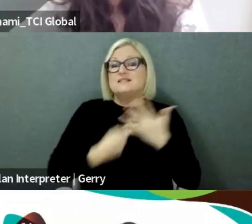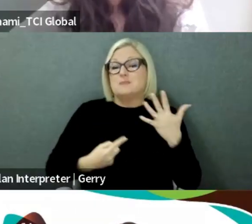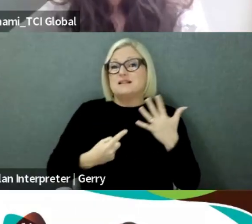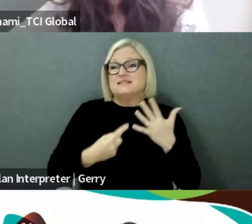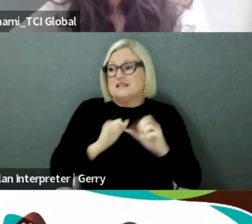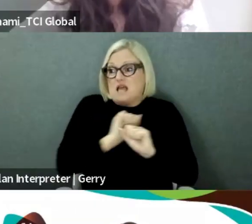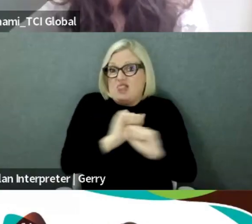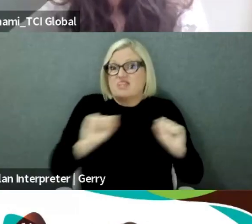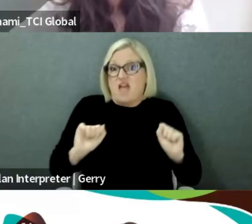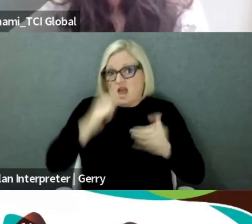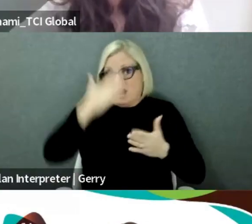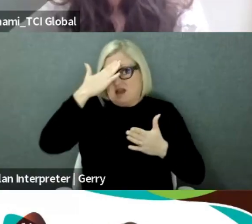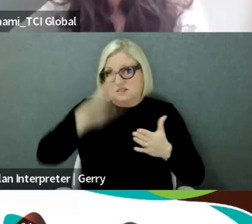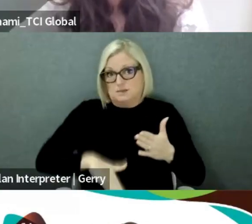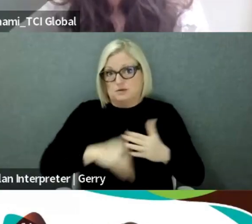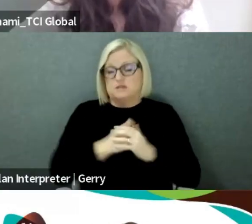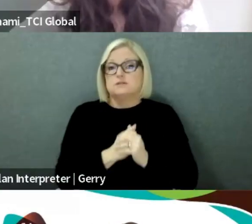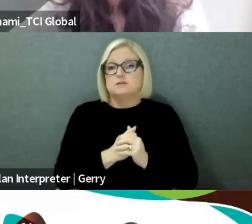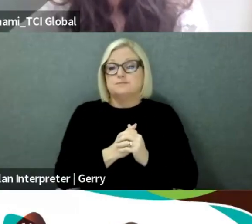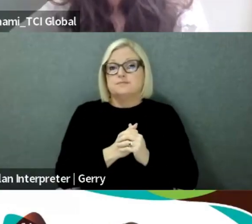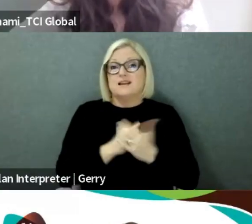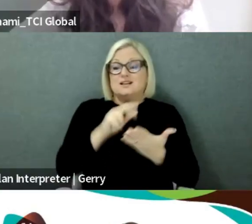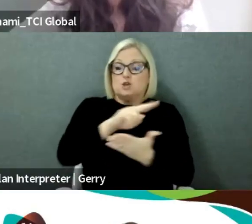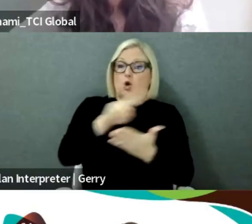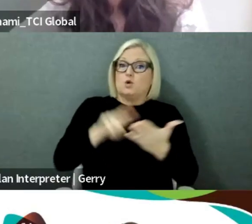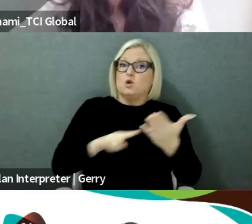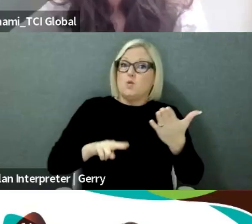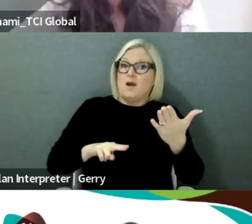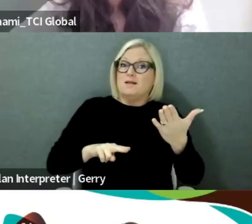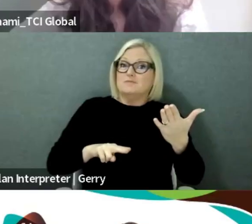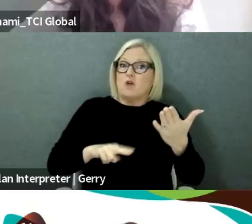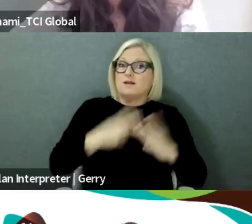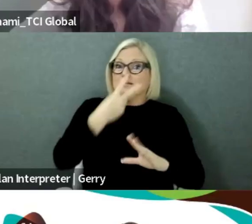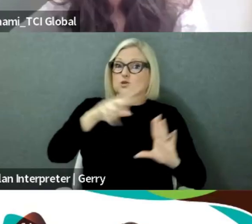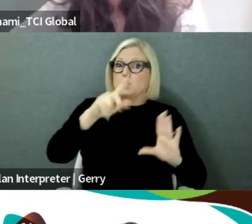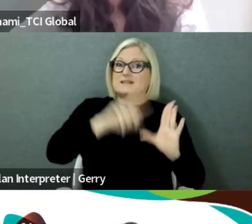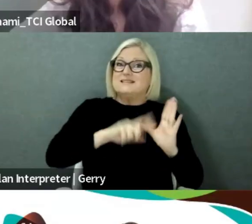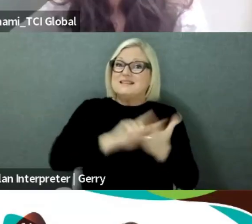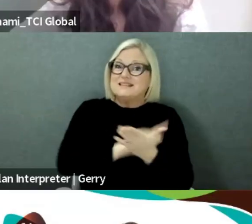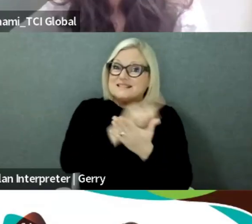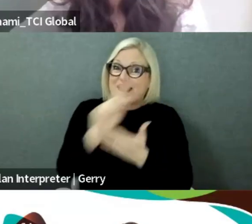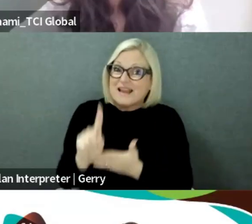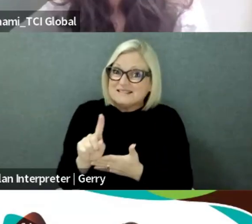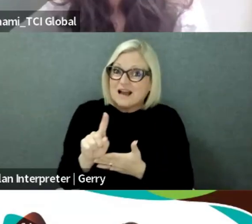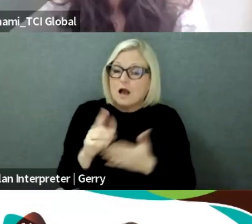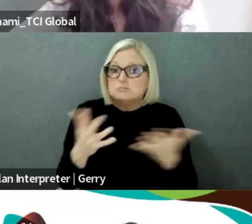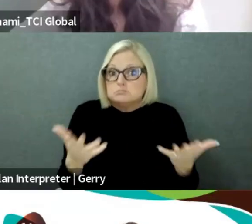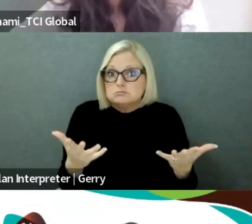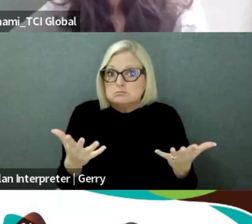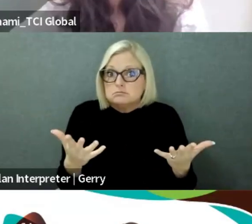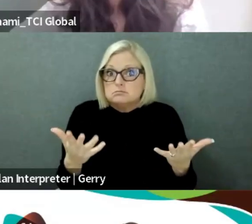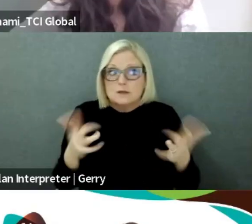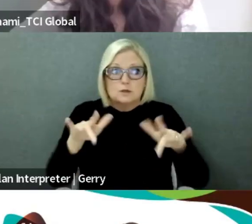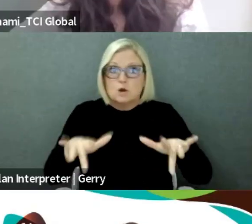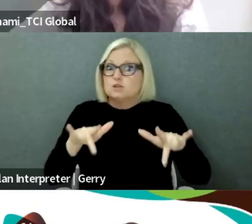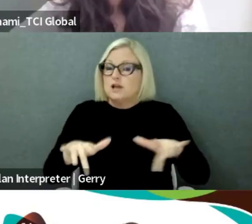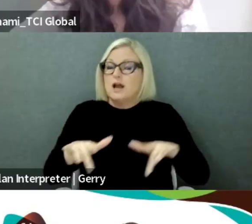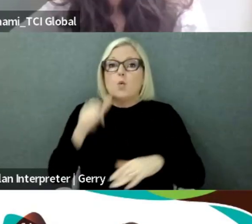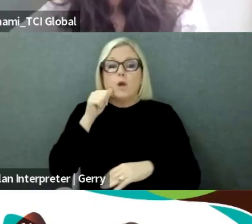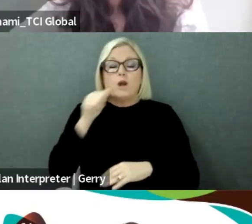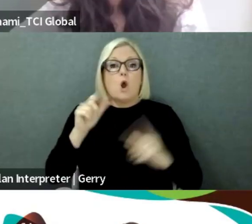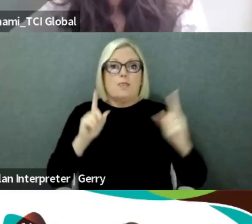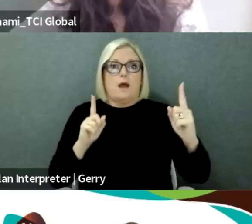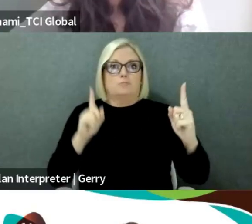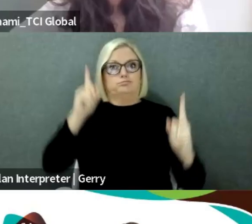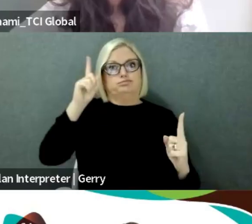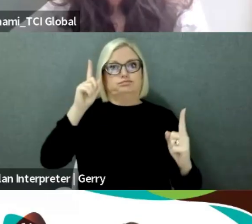So 20 years after the CRPD, we know what needs to change. Deinstitutionalisation requires shifting power, building inclusive